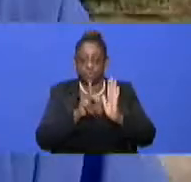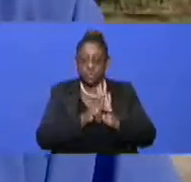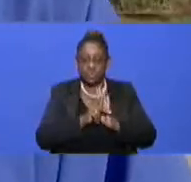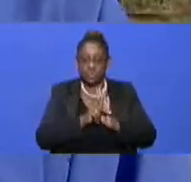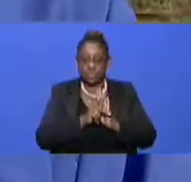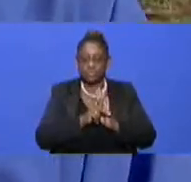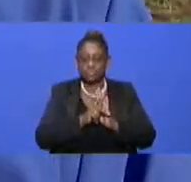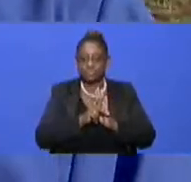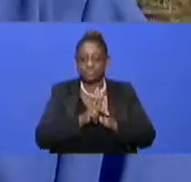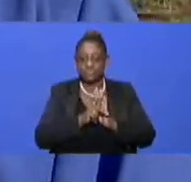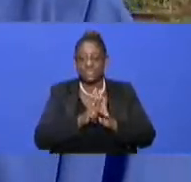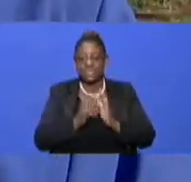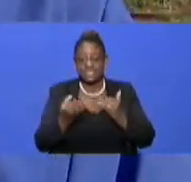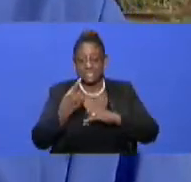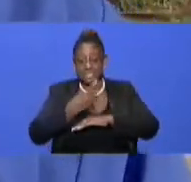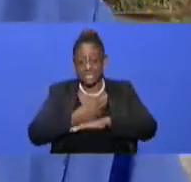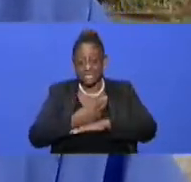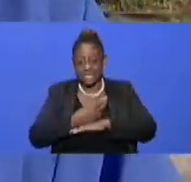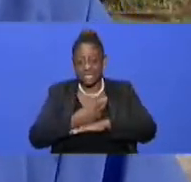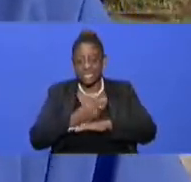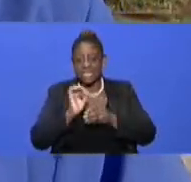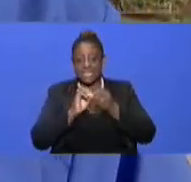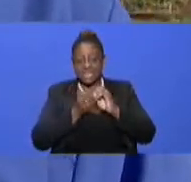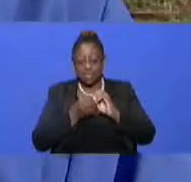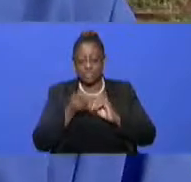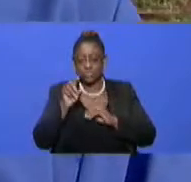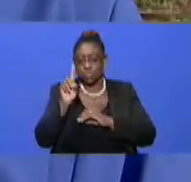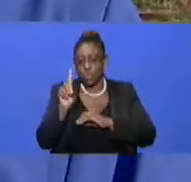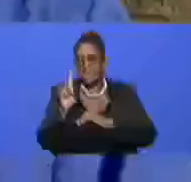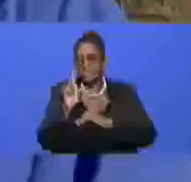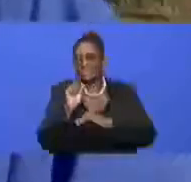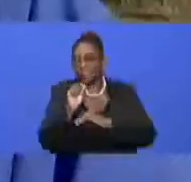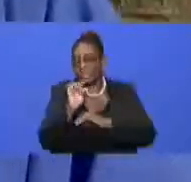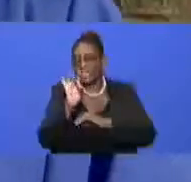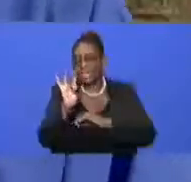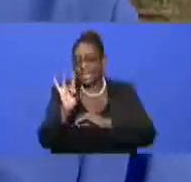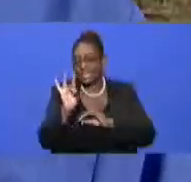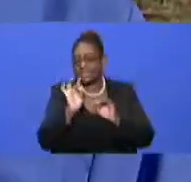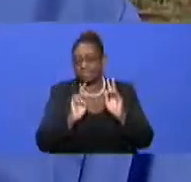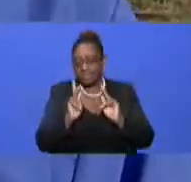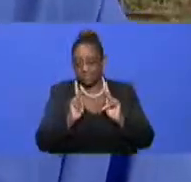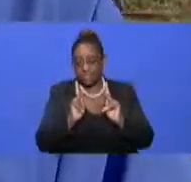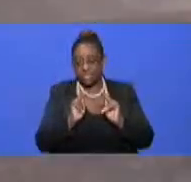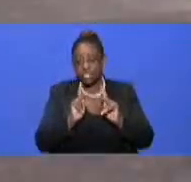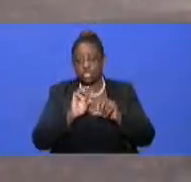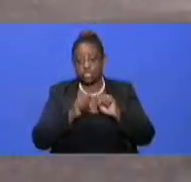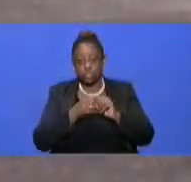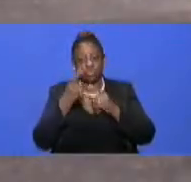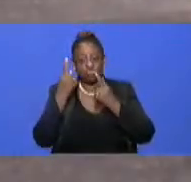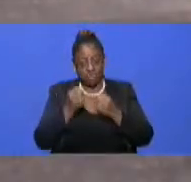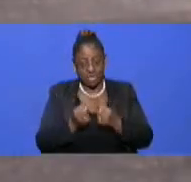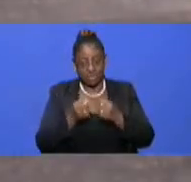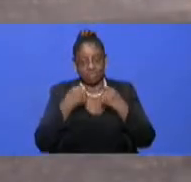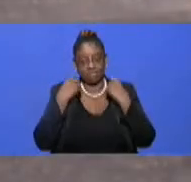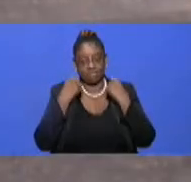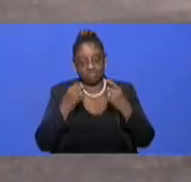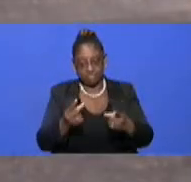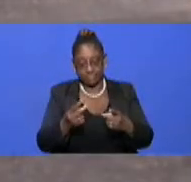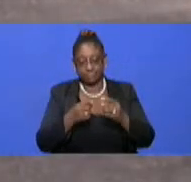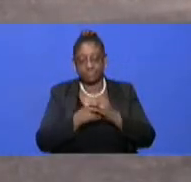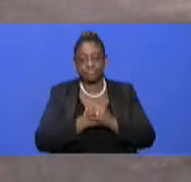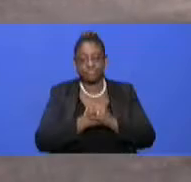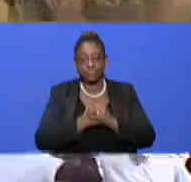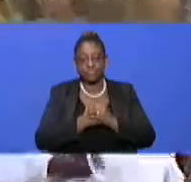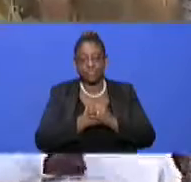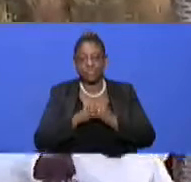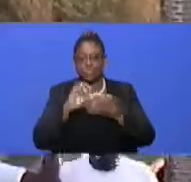thing. To date, the numbers, I think, is 128 cases, and so we're aggressive. Residents are also being advised to take the